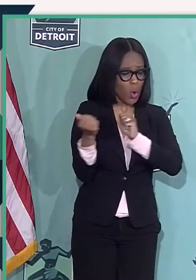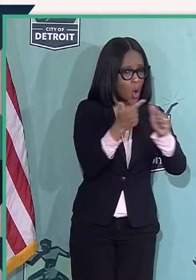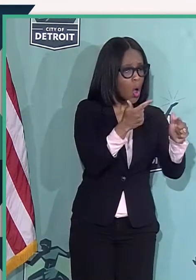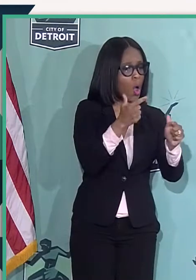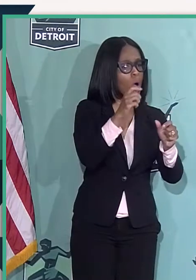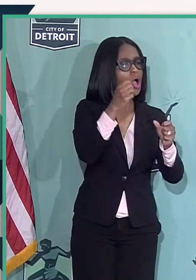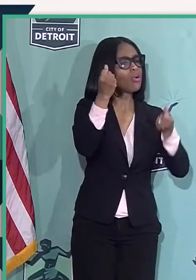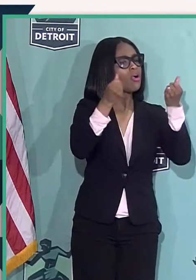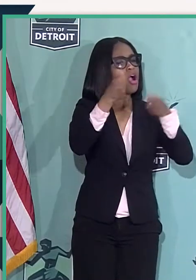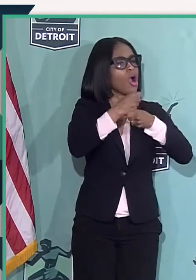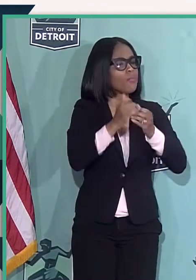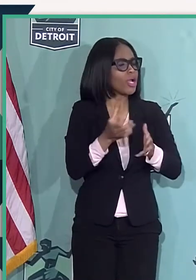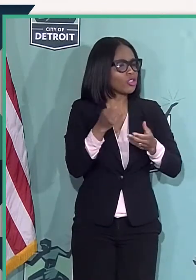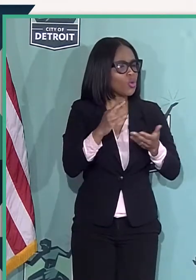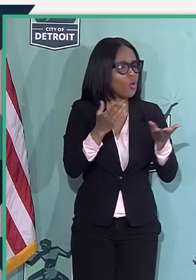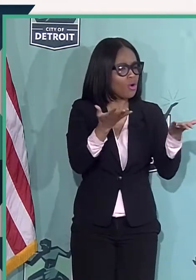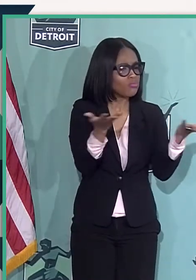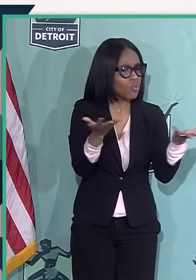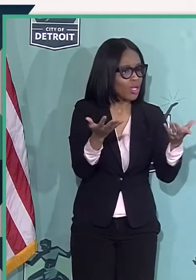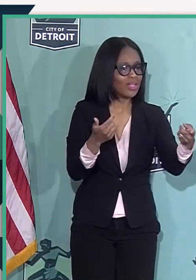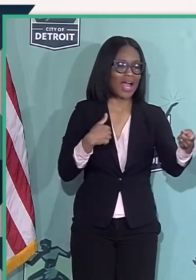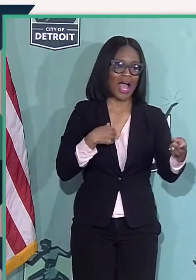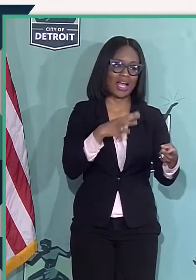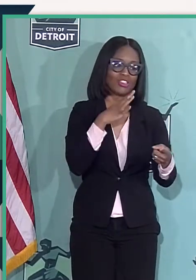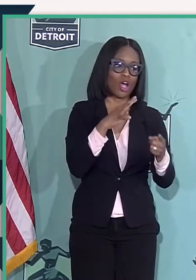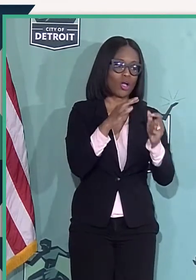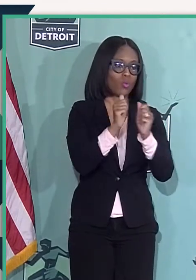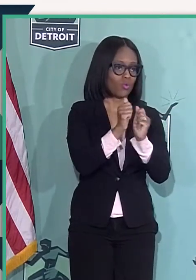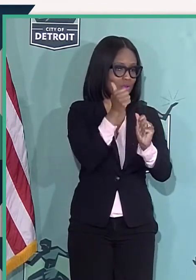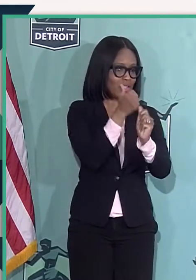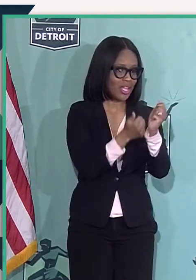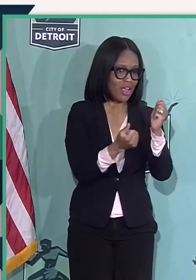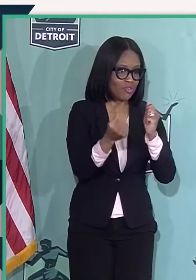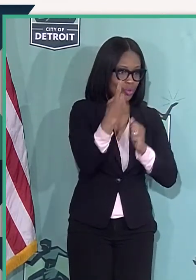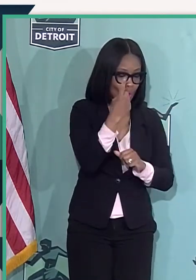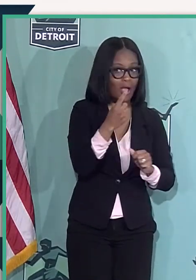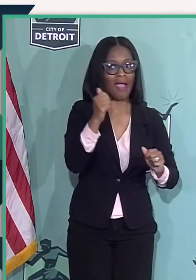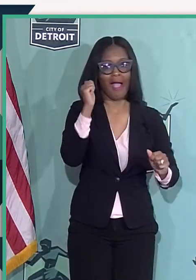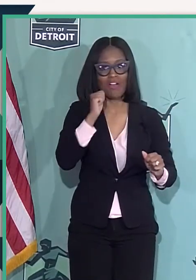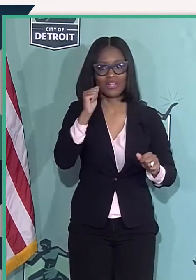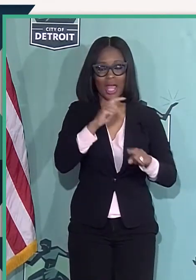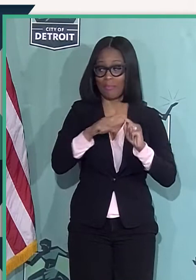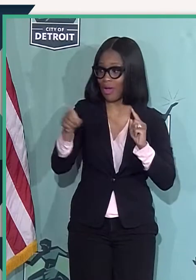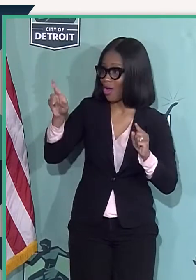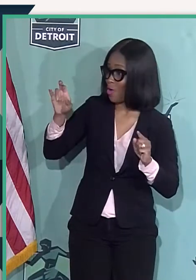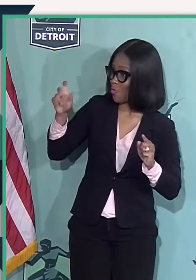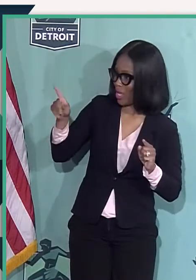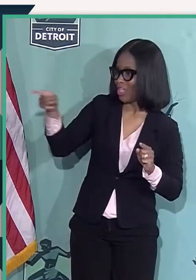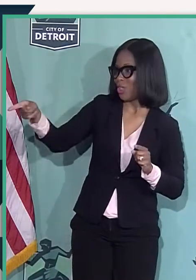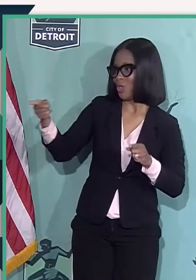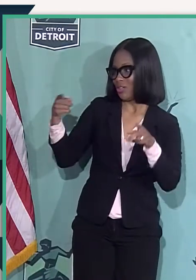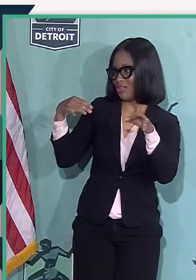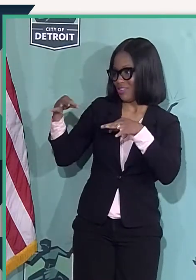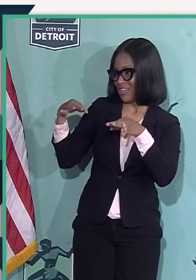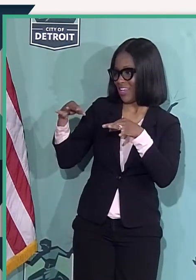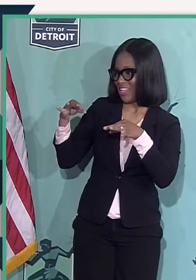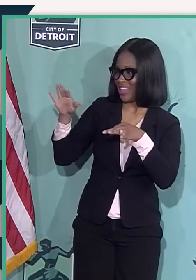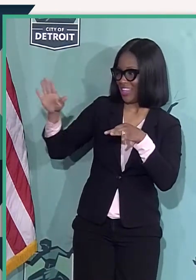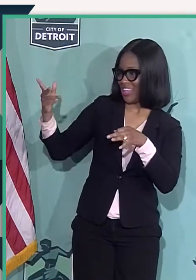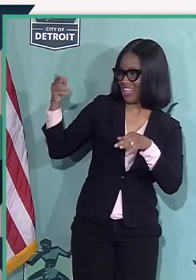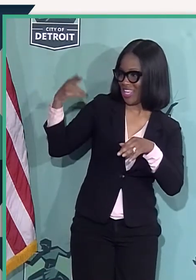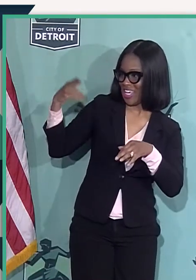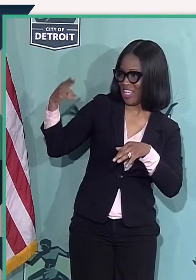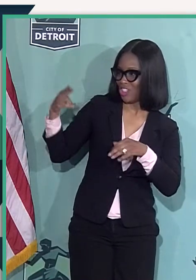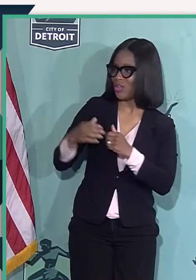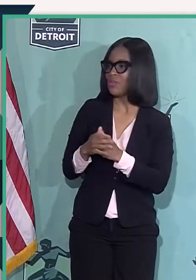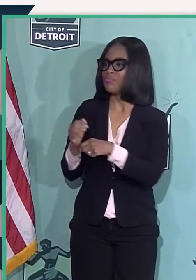how that process worked? I talk to everybody every day, but Rick, why don't you talk about the history, Genesis of